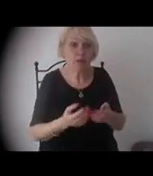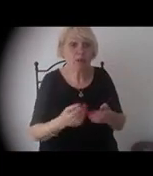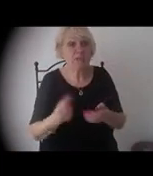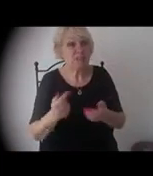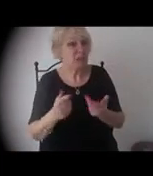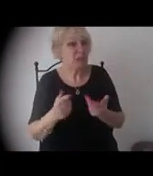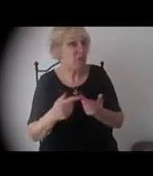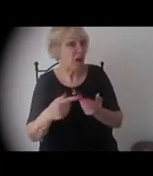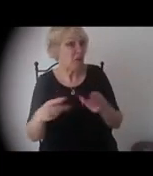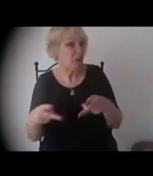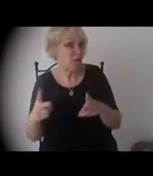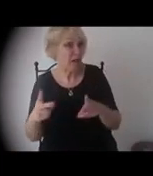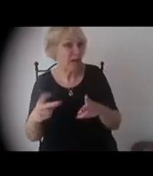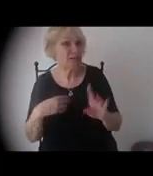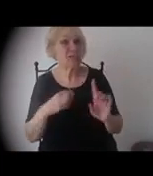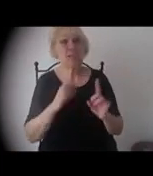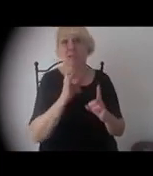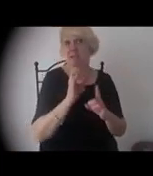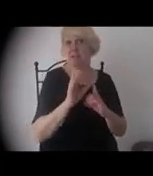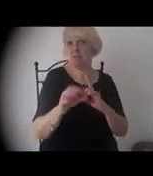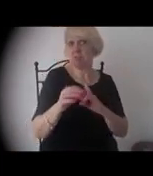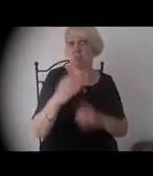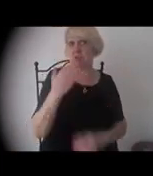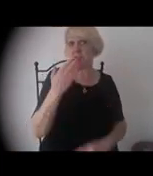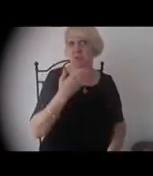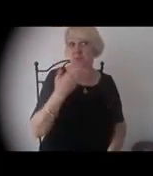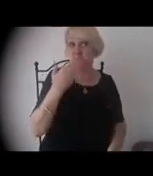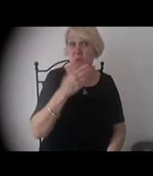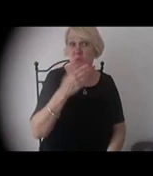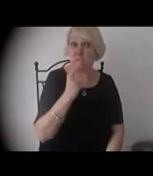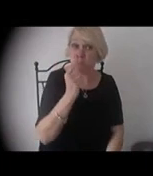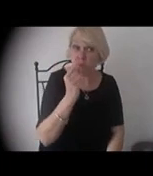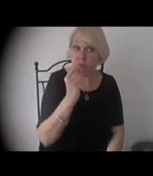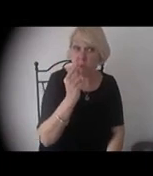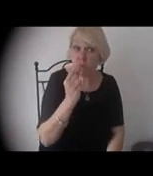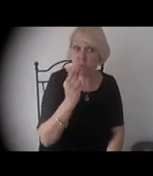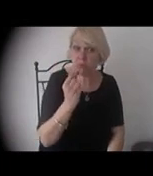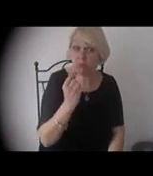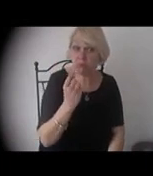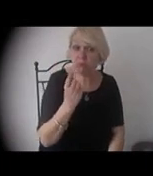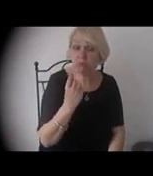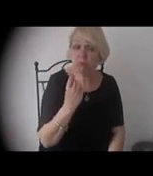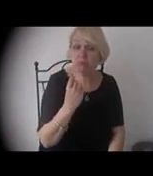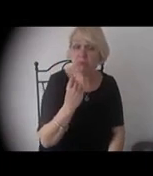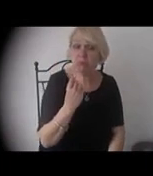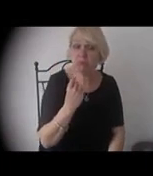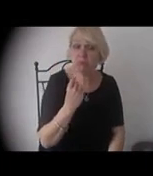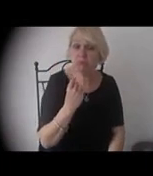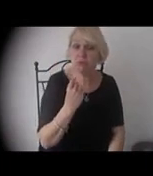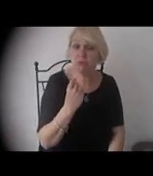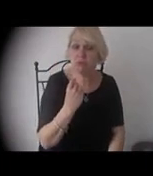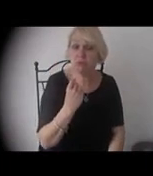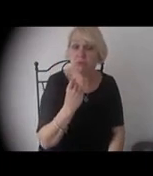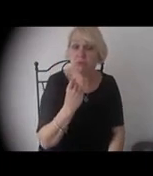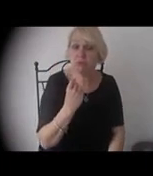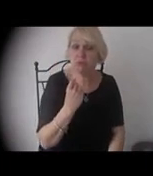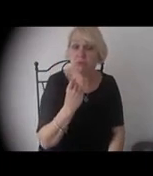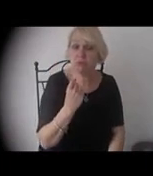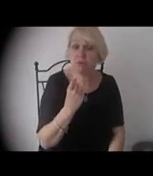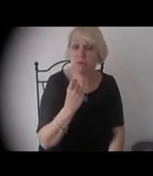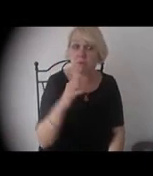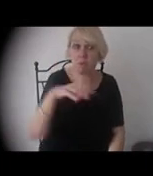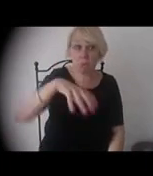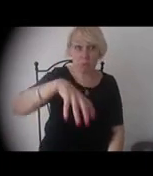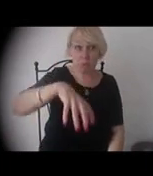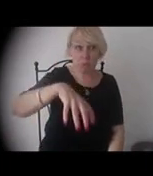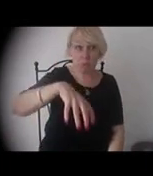In a special school, it could be that the whole of a setting could be in a